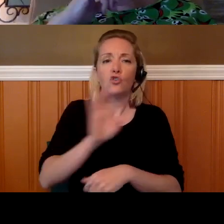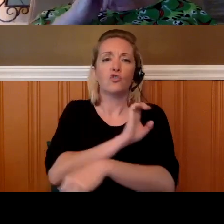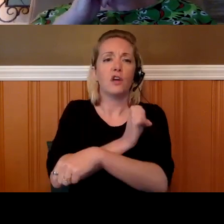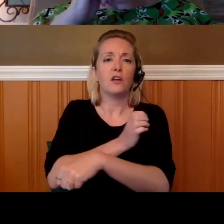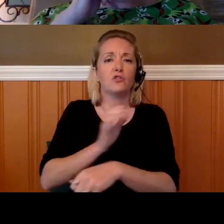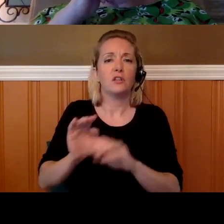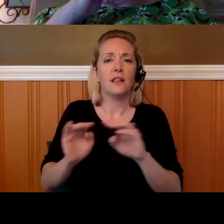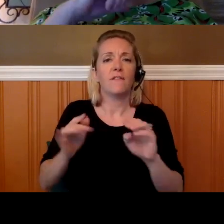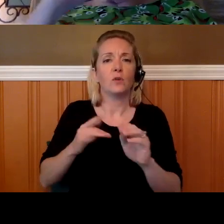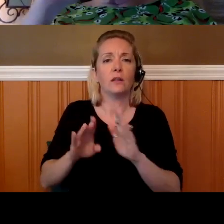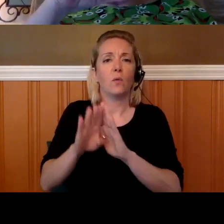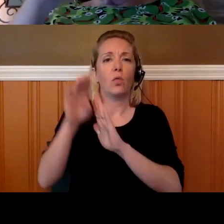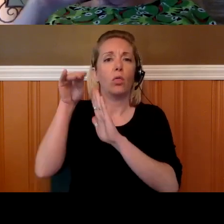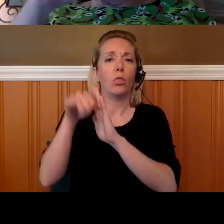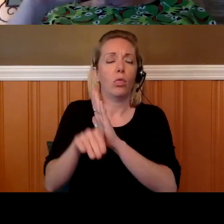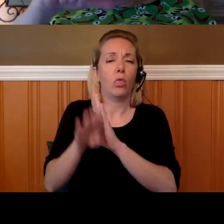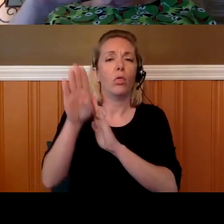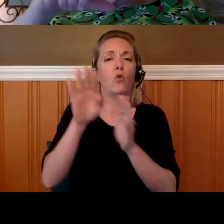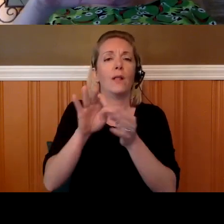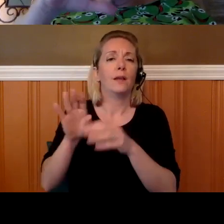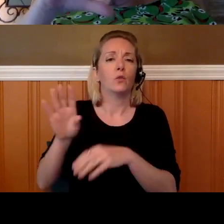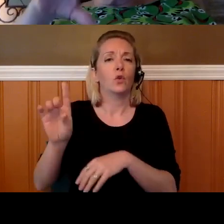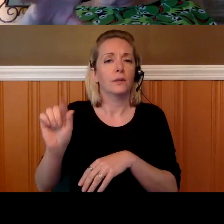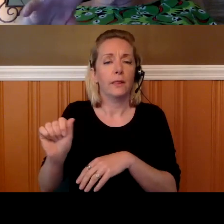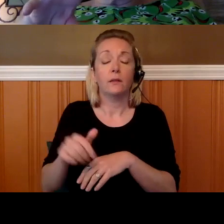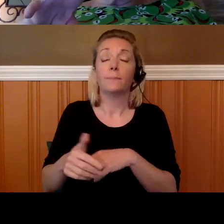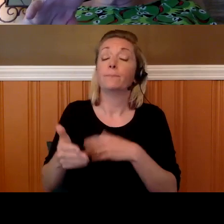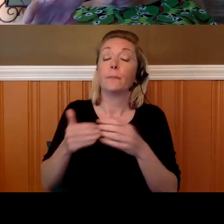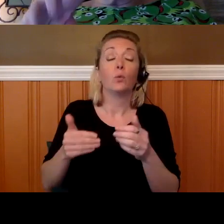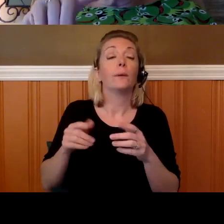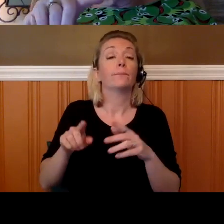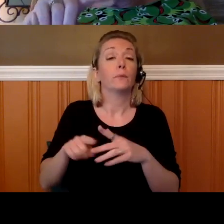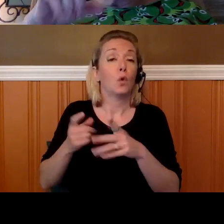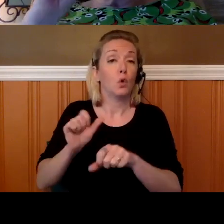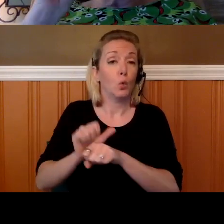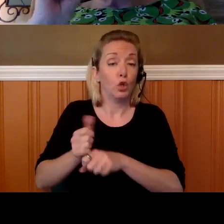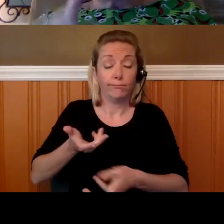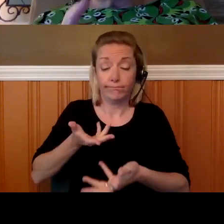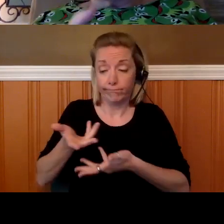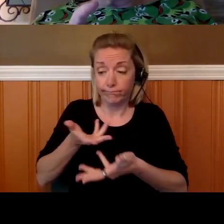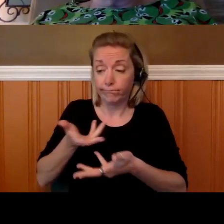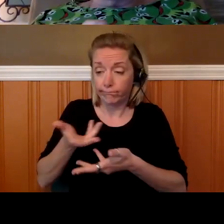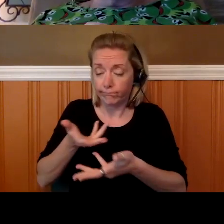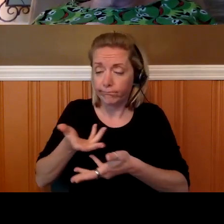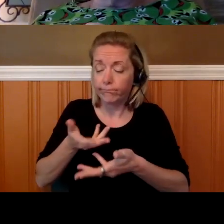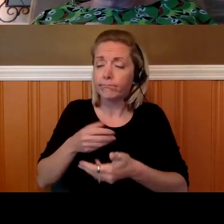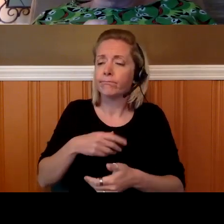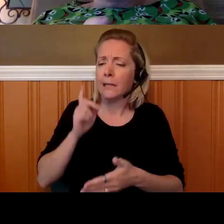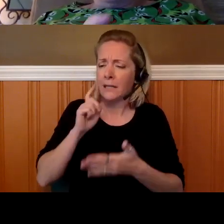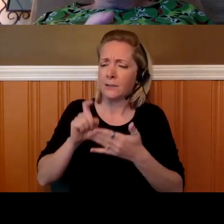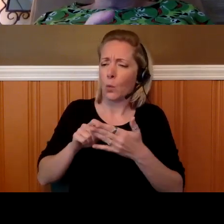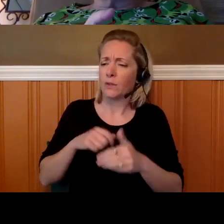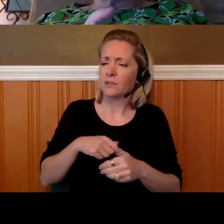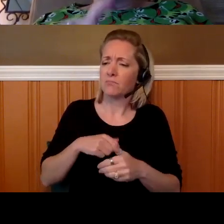And we did, started doing whatever we were doing with this session. And what I noticed was, after about